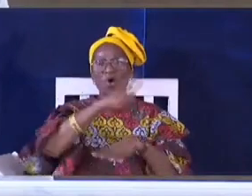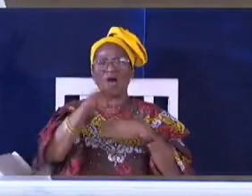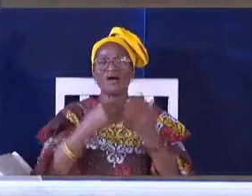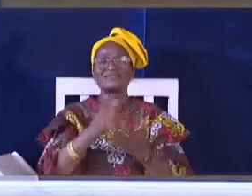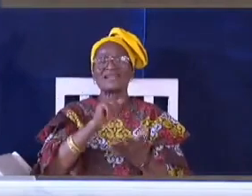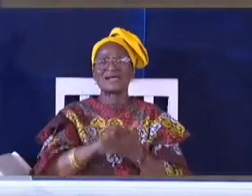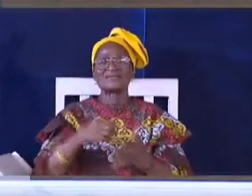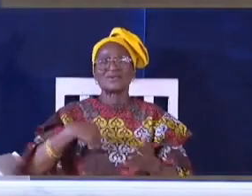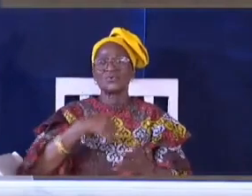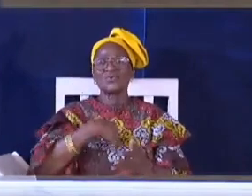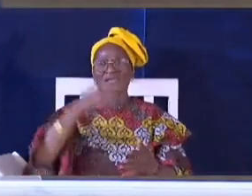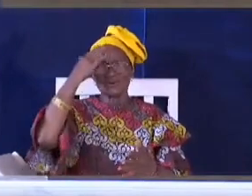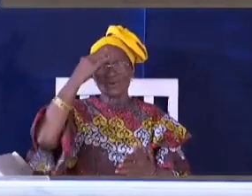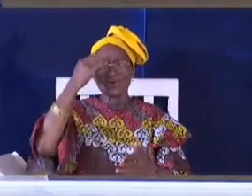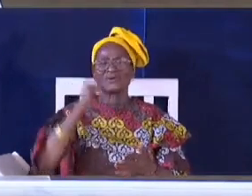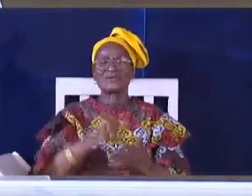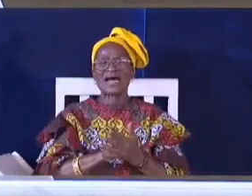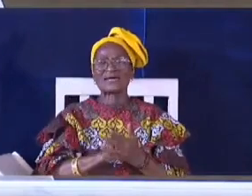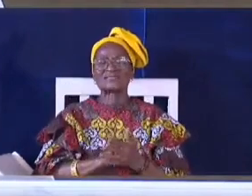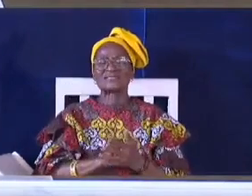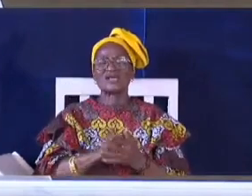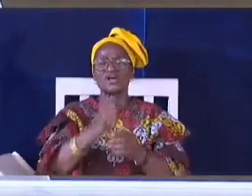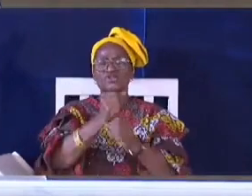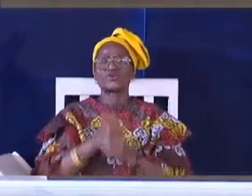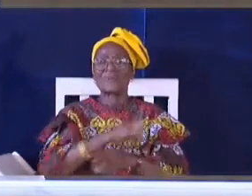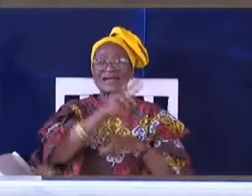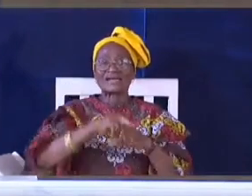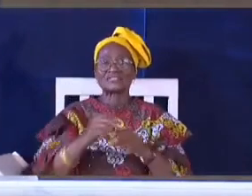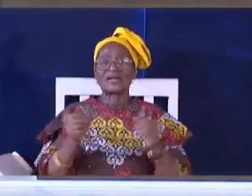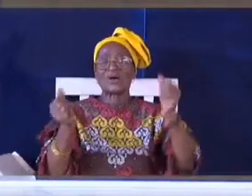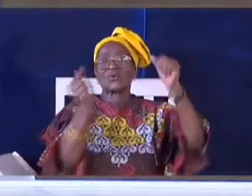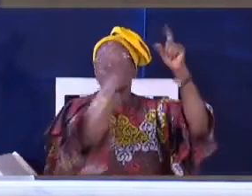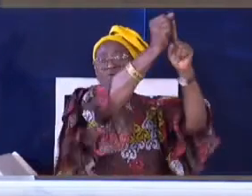We know that if the supernatural collides with